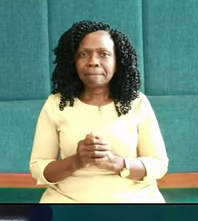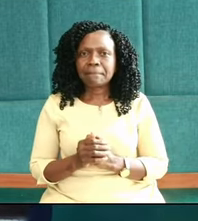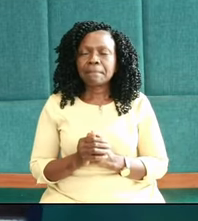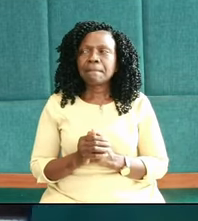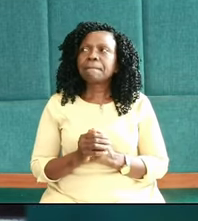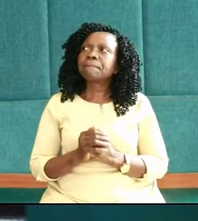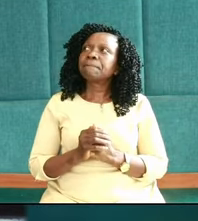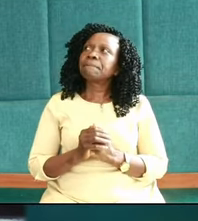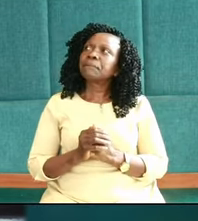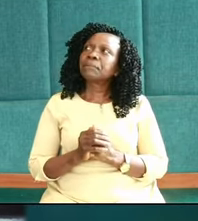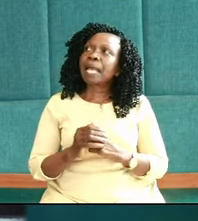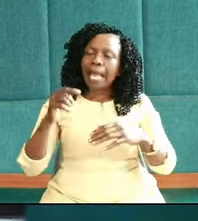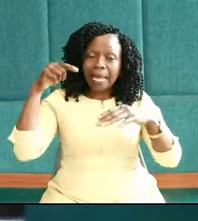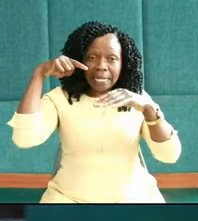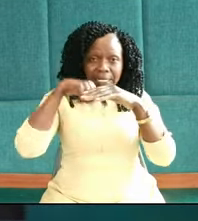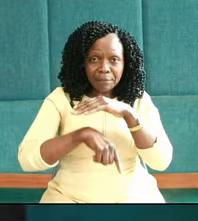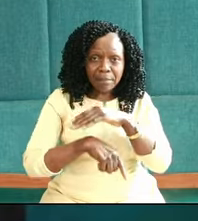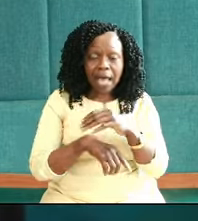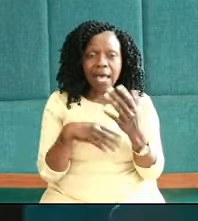deeper things